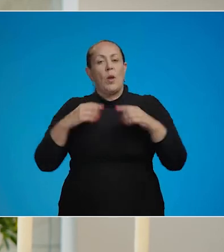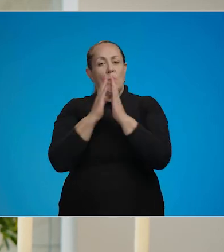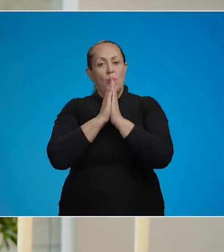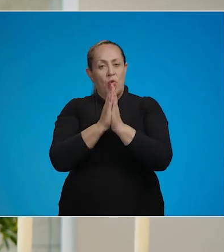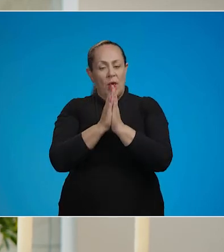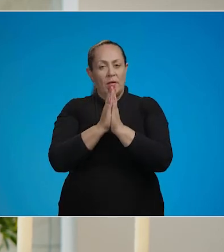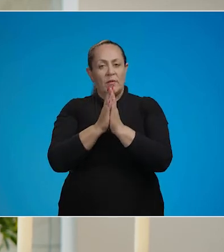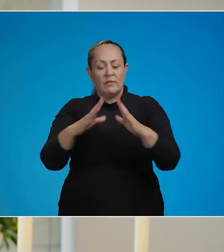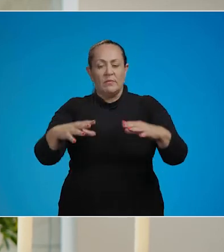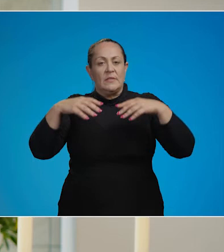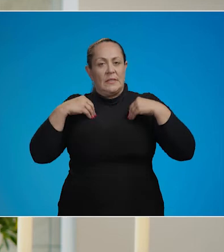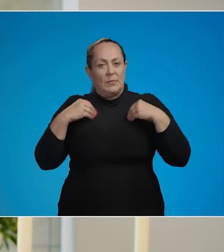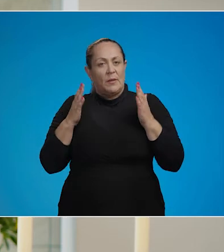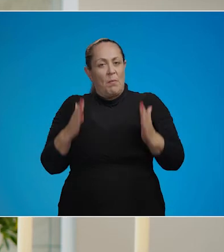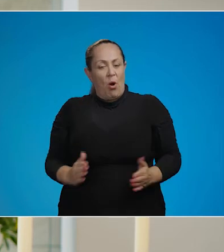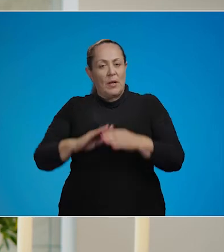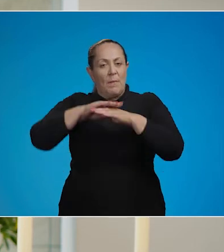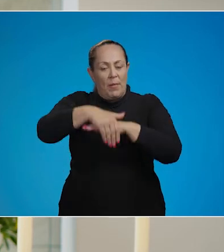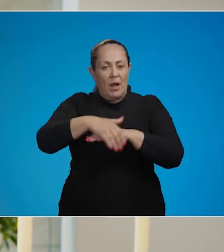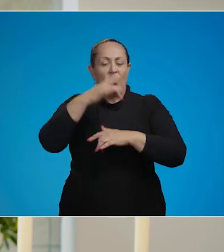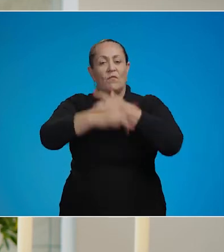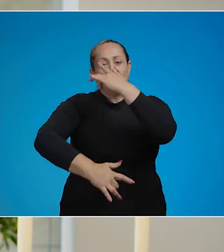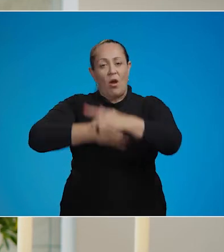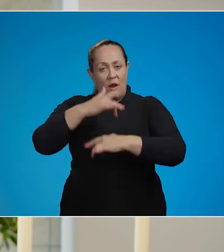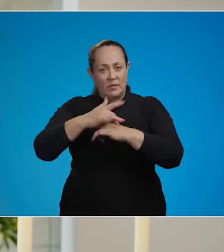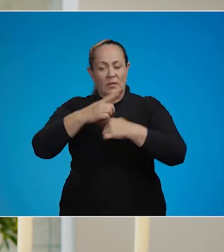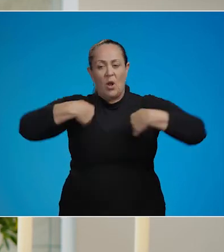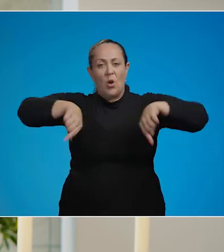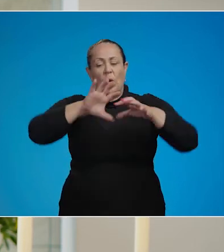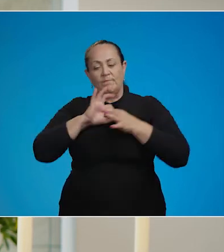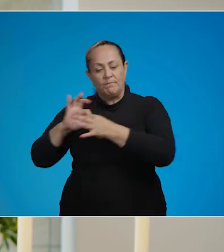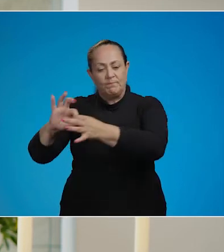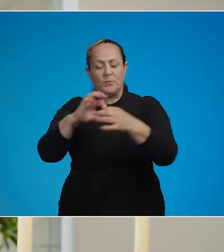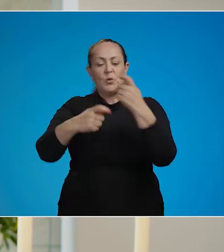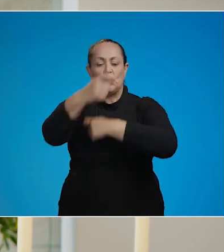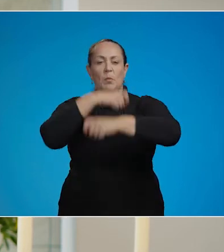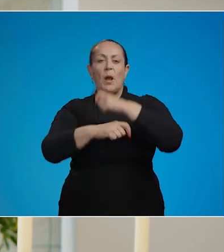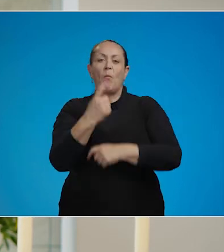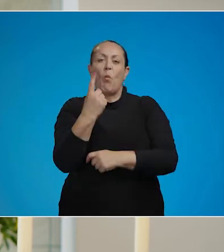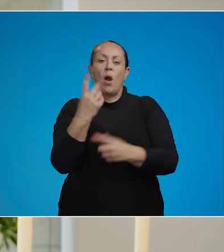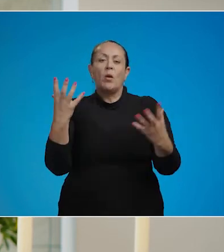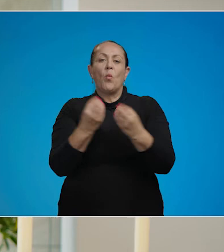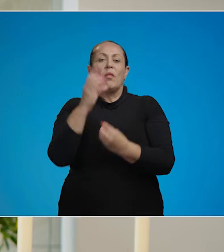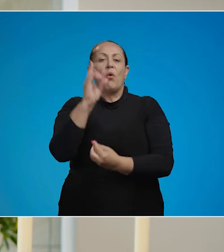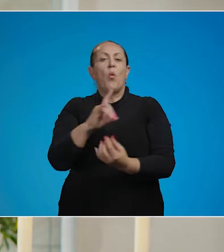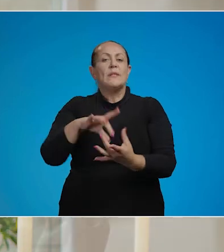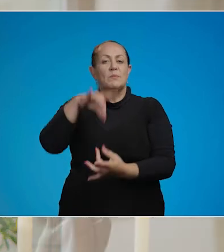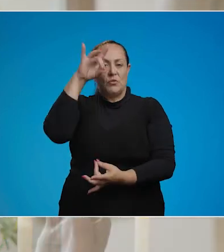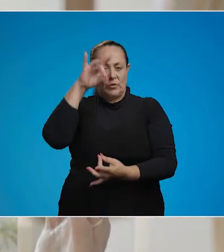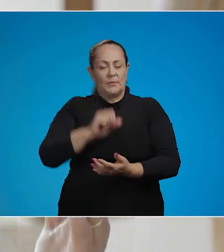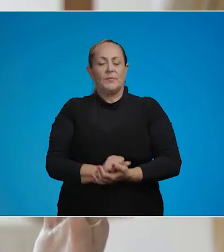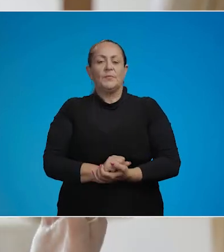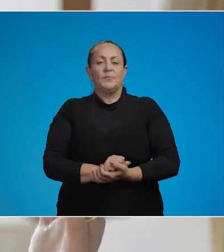pray that partaking of the body and blood of Christ we may be gathered into one by the Holy Spirit